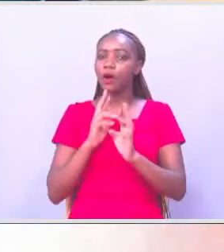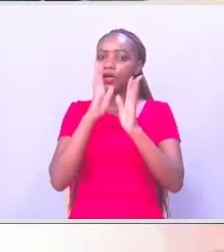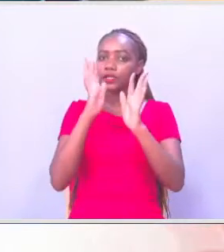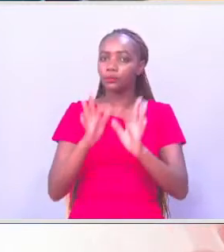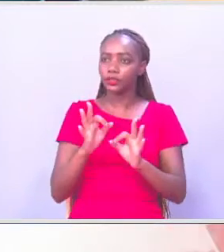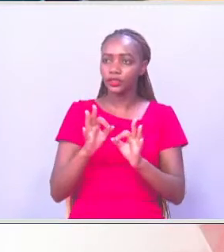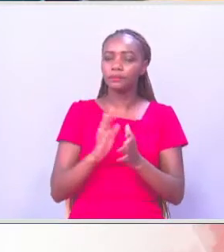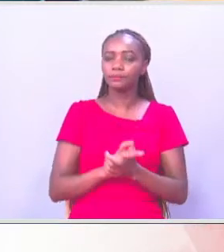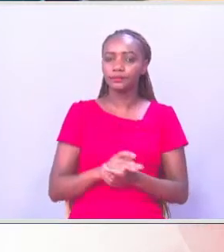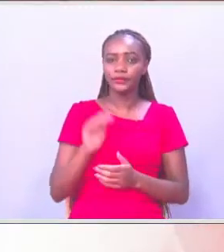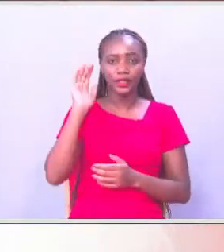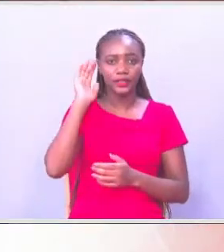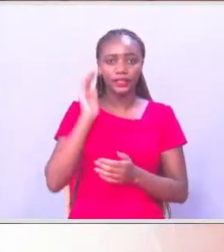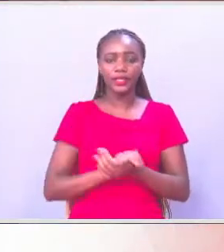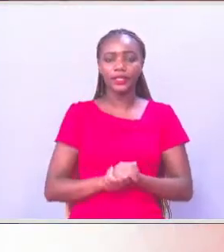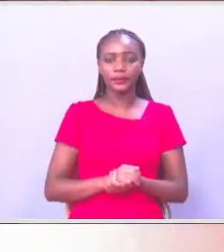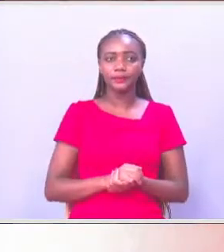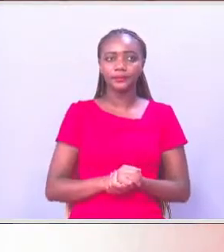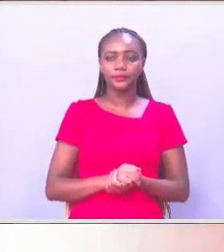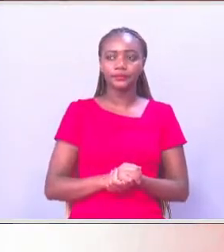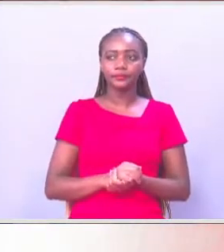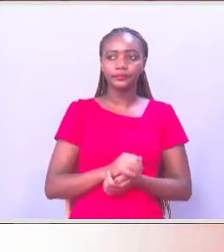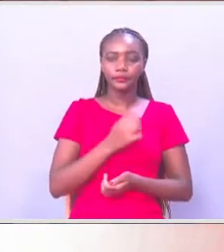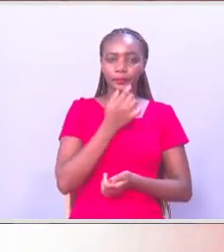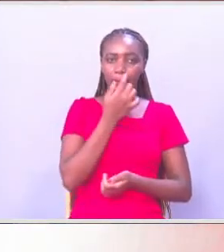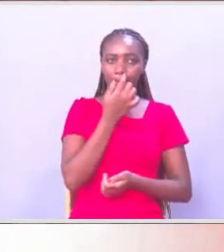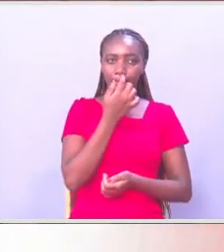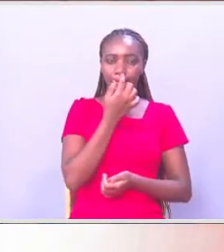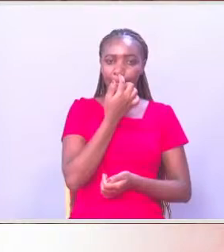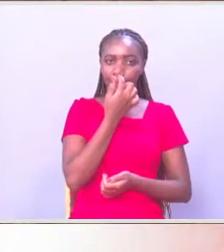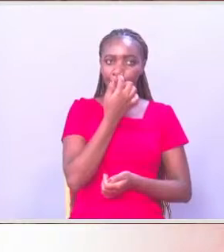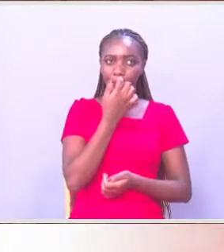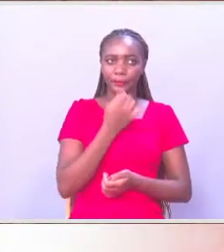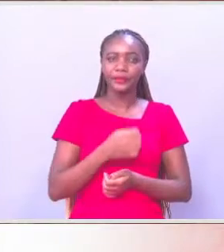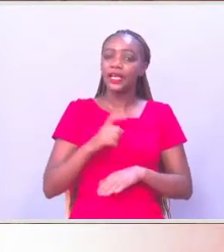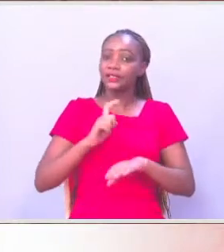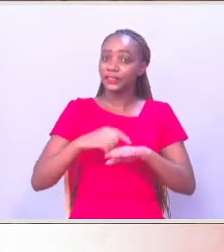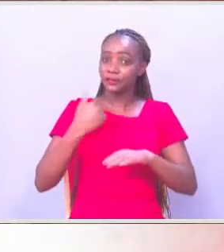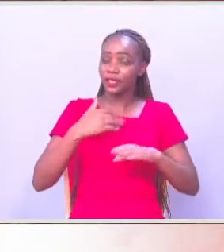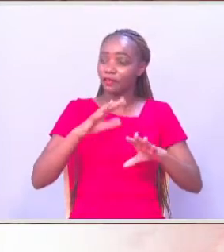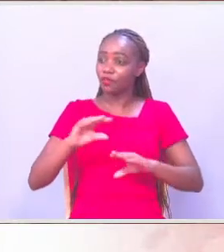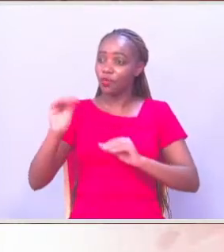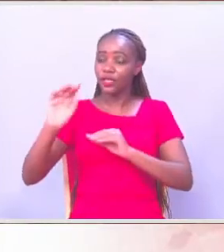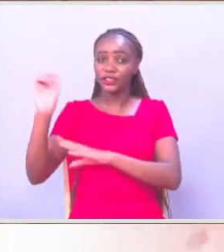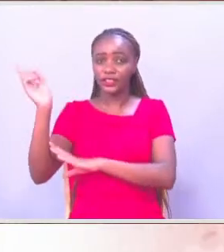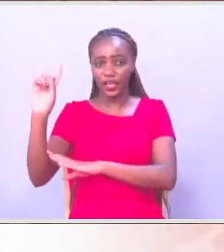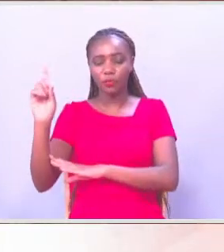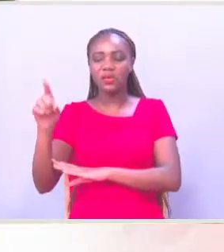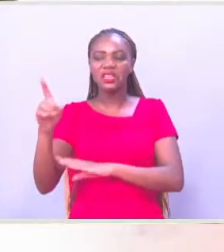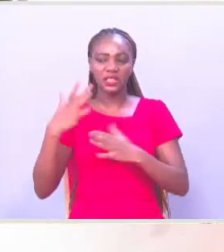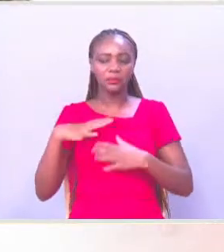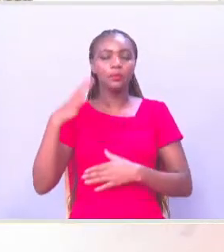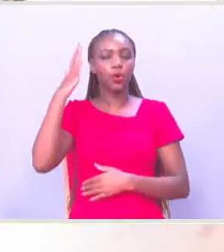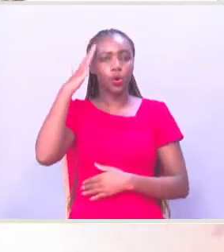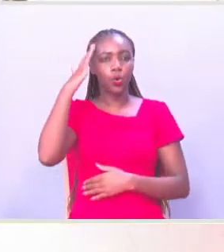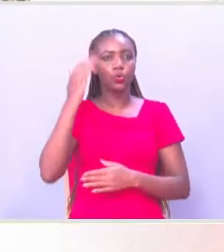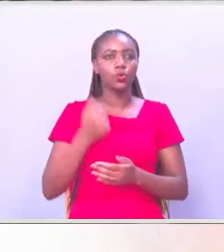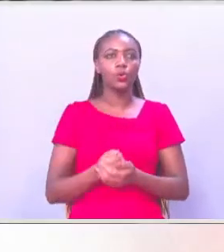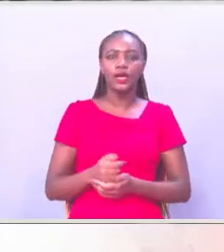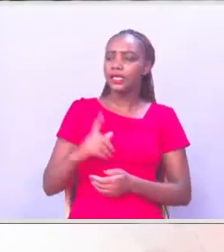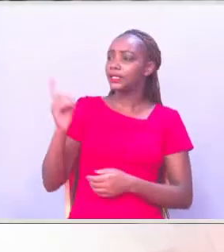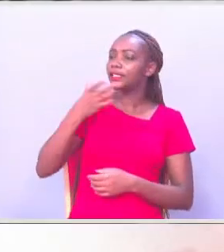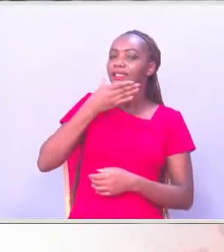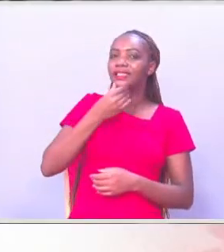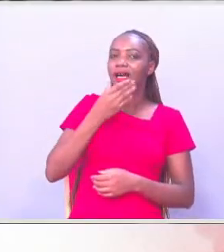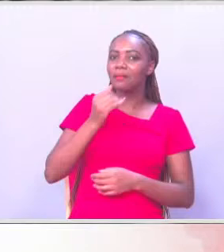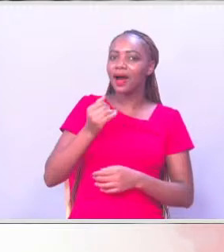member. Let's listen in. Nikienda Nairobi, they knew. I think they were very good spies. When Nyaga was